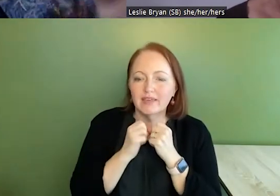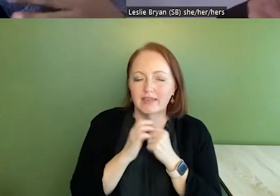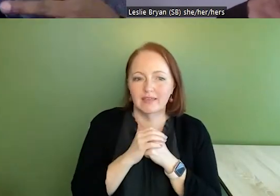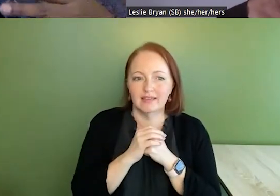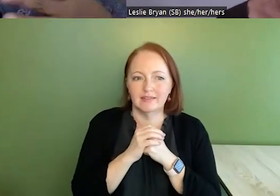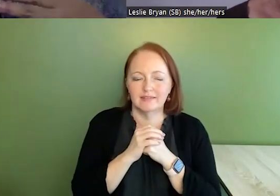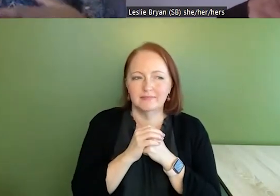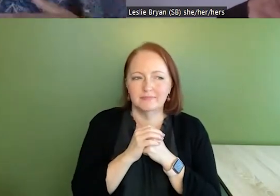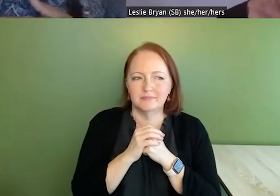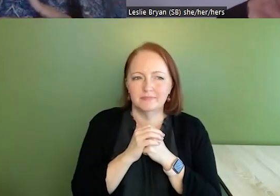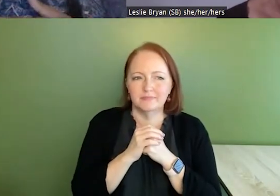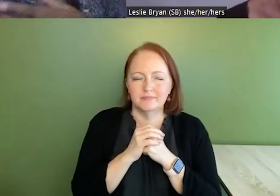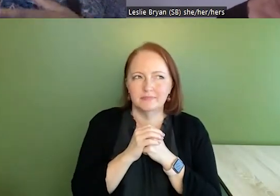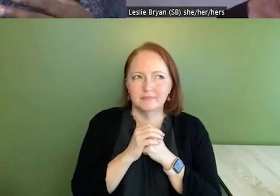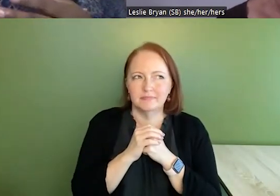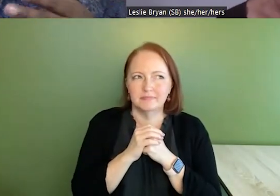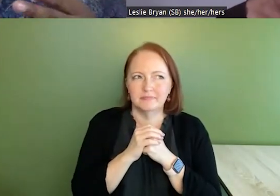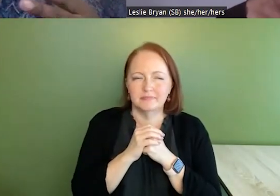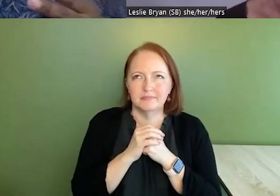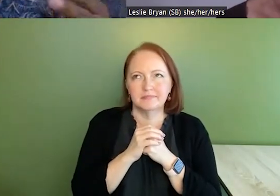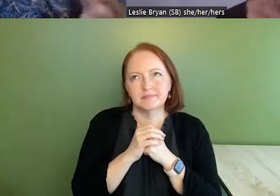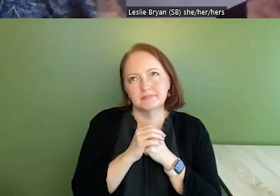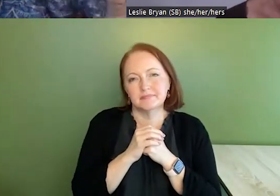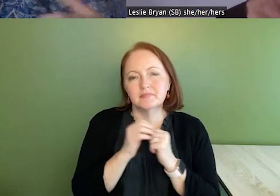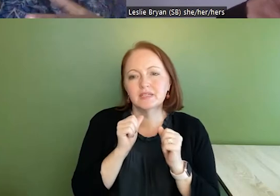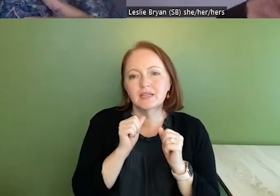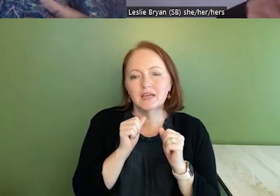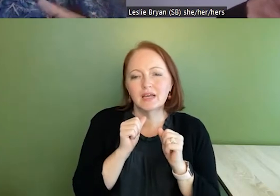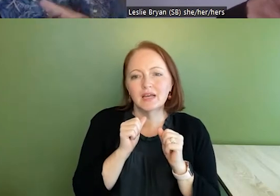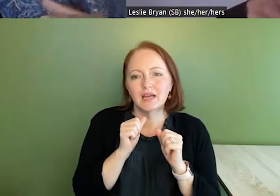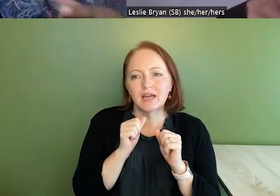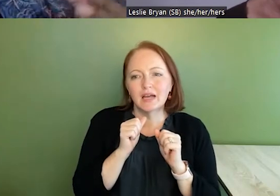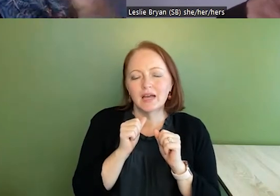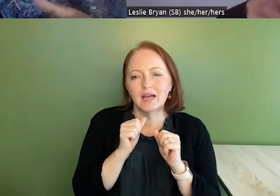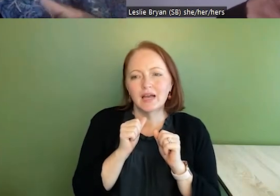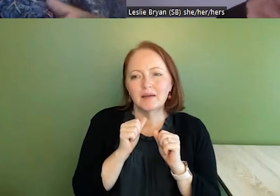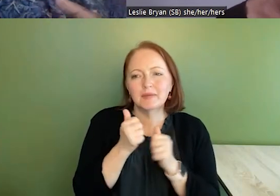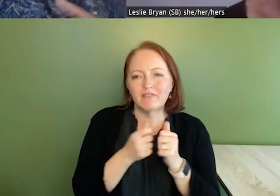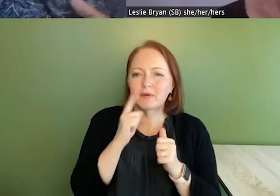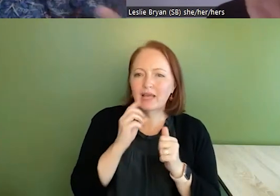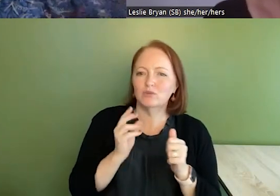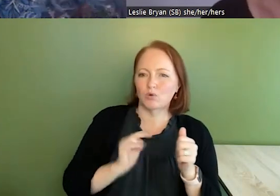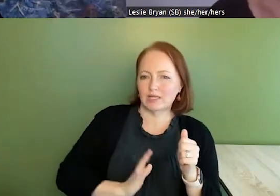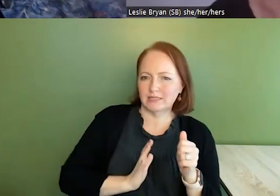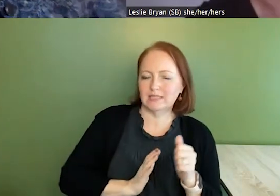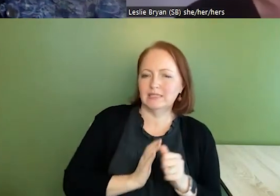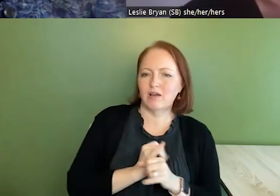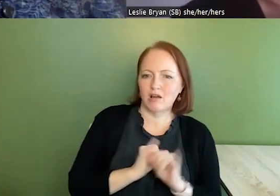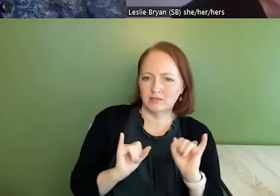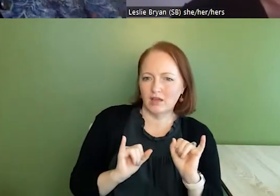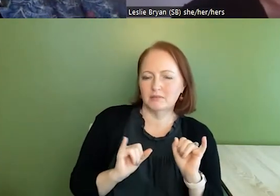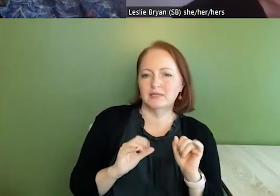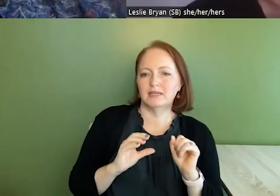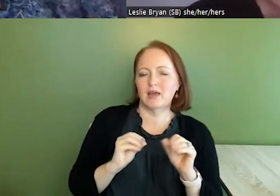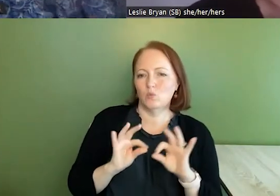Not necessarily you're unworthy, I believe everybody has their own dignity, autonomy, and worth.